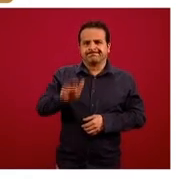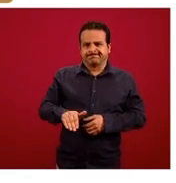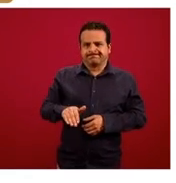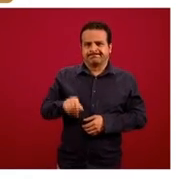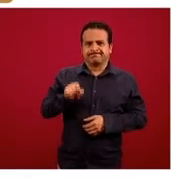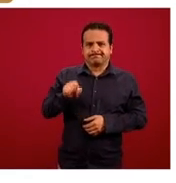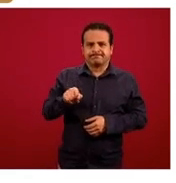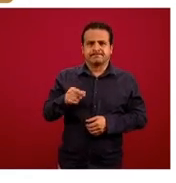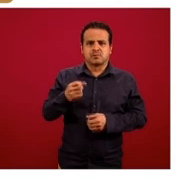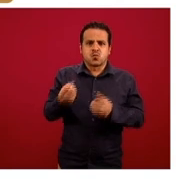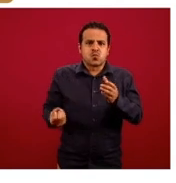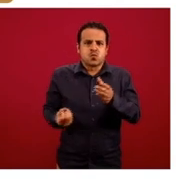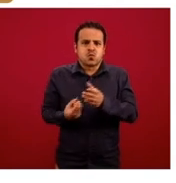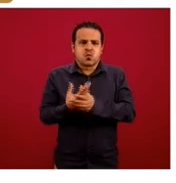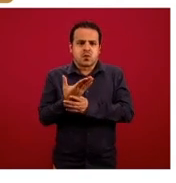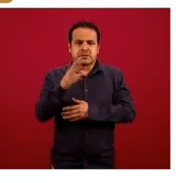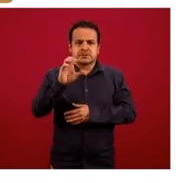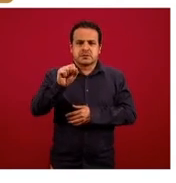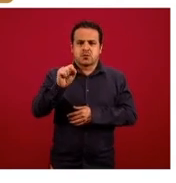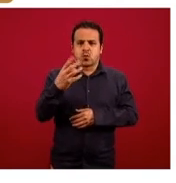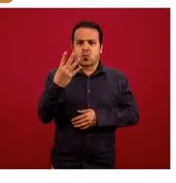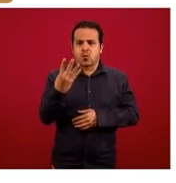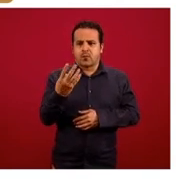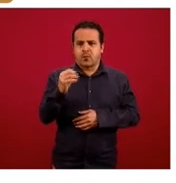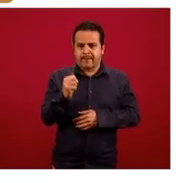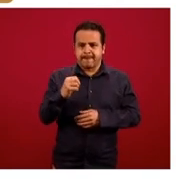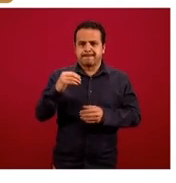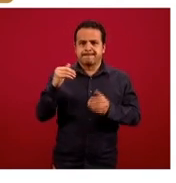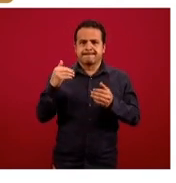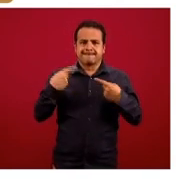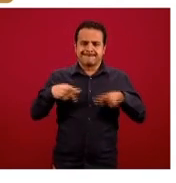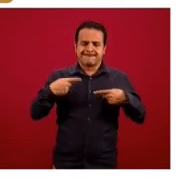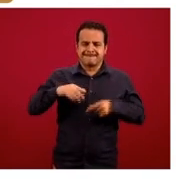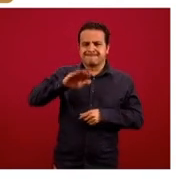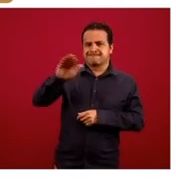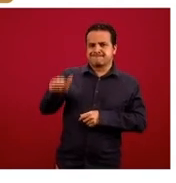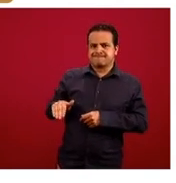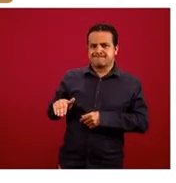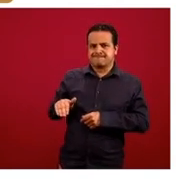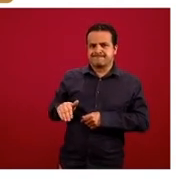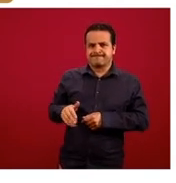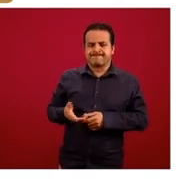39,664 negative cases who have tested negative for COVID, even though being